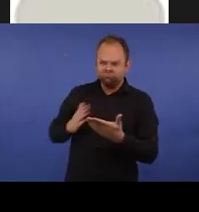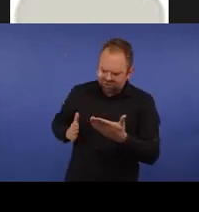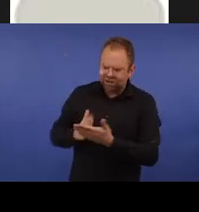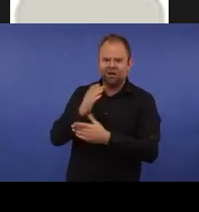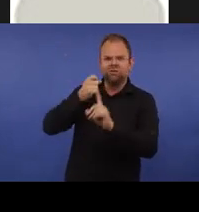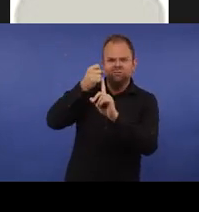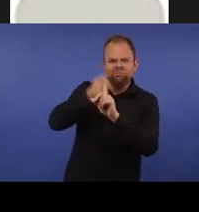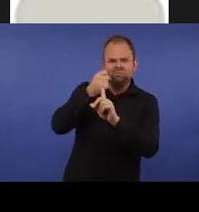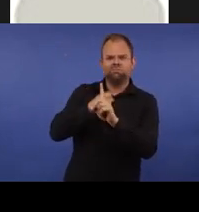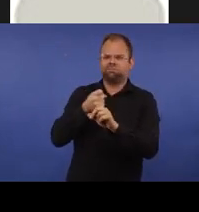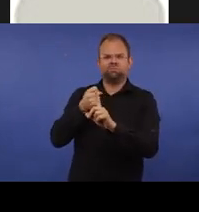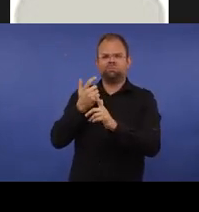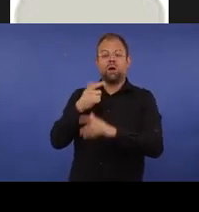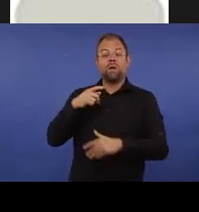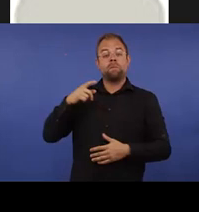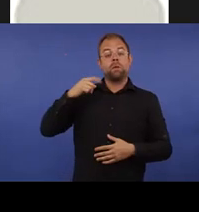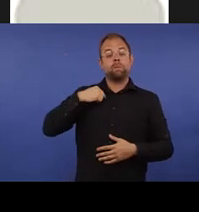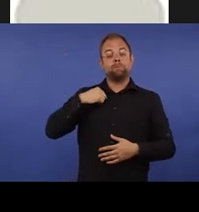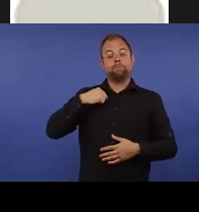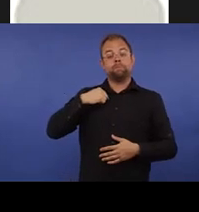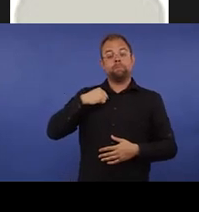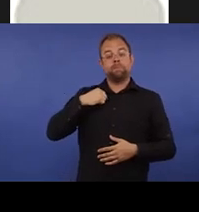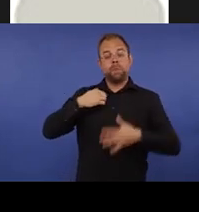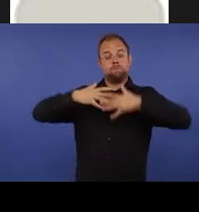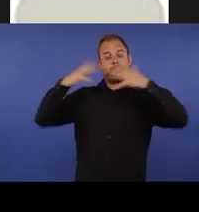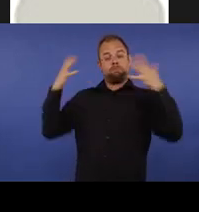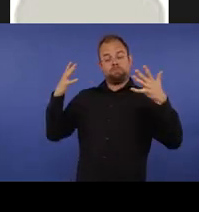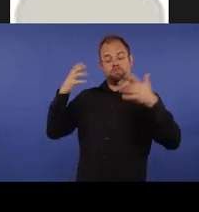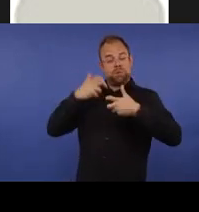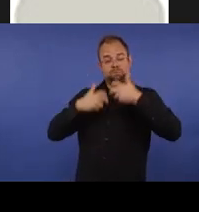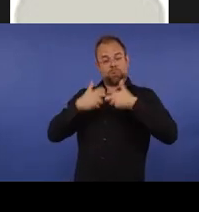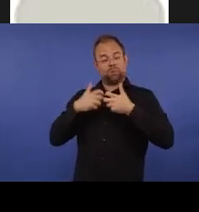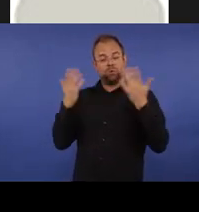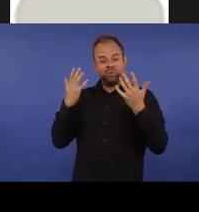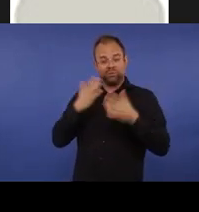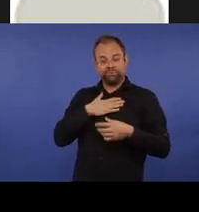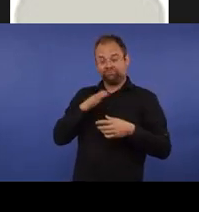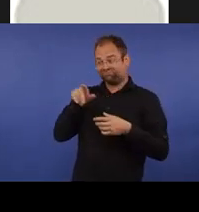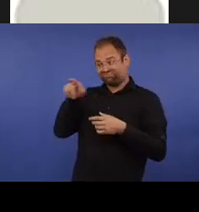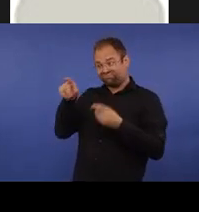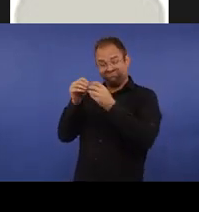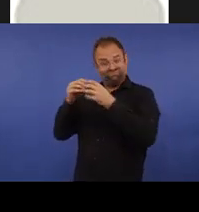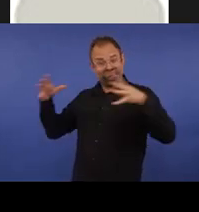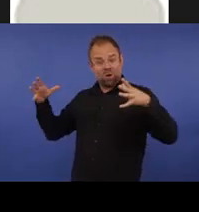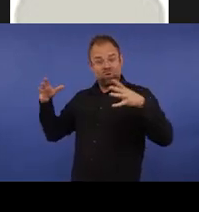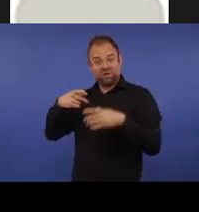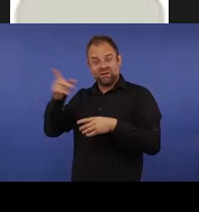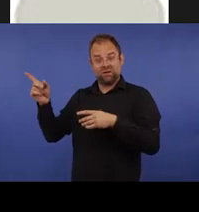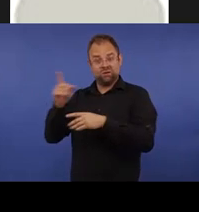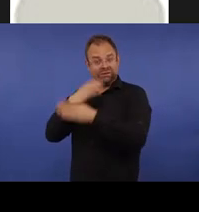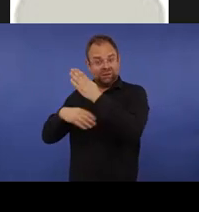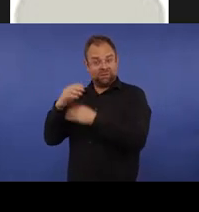30s, 40s, and 50s do not look at the fact that they are at risk of